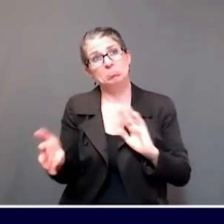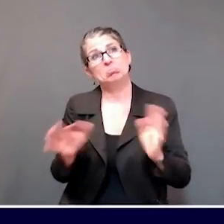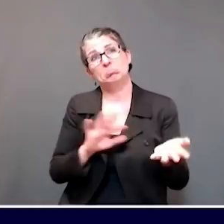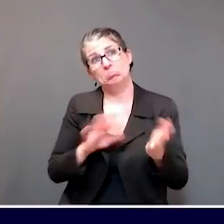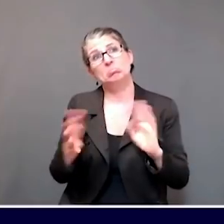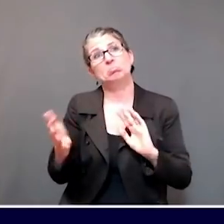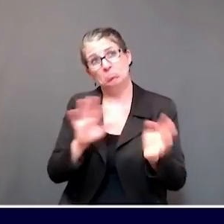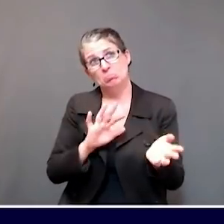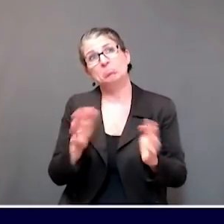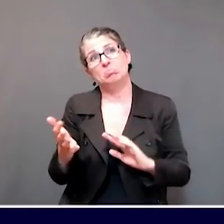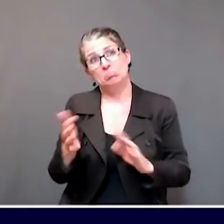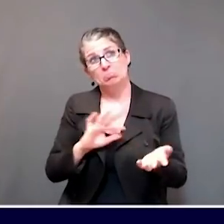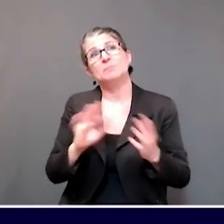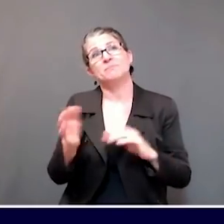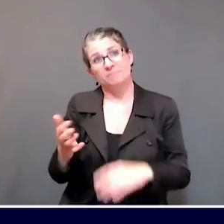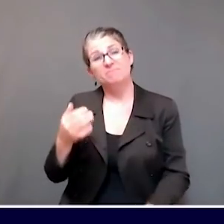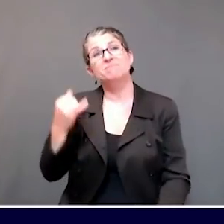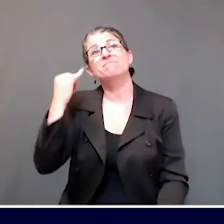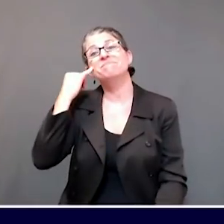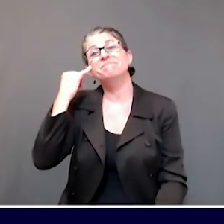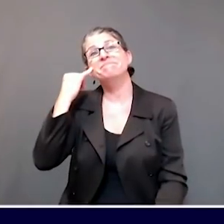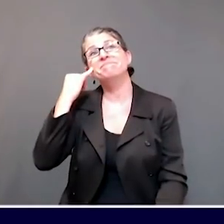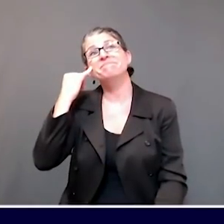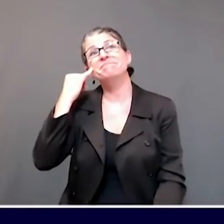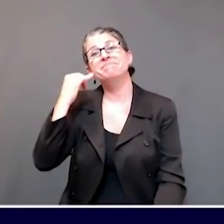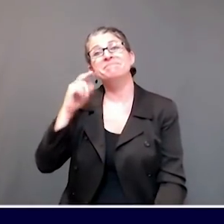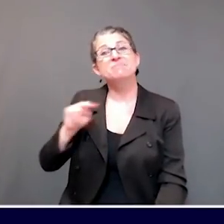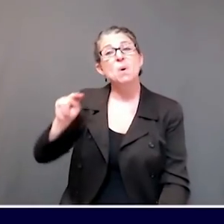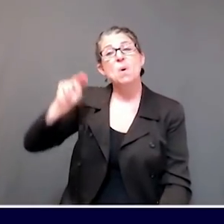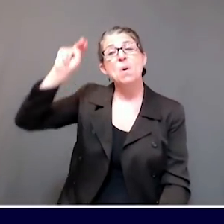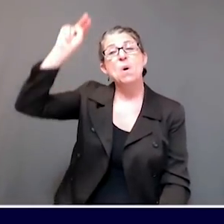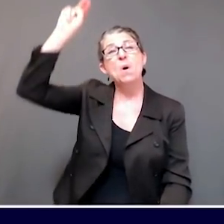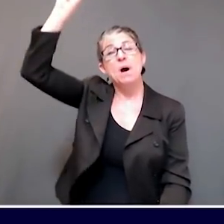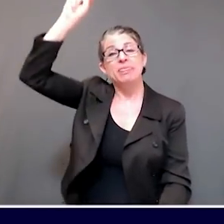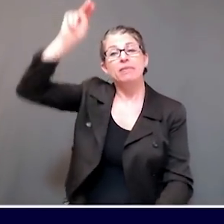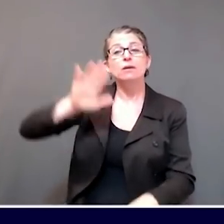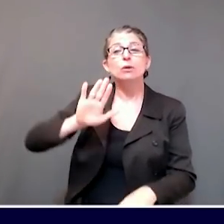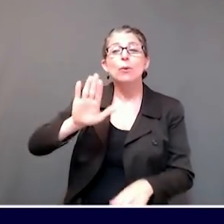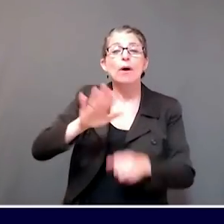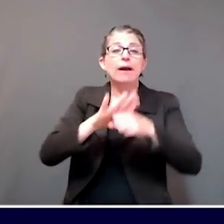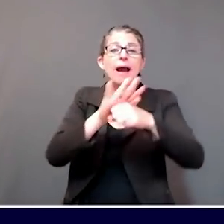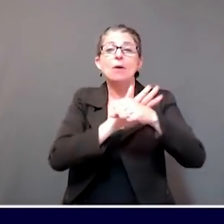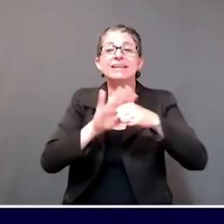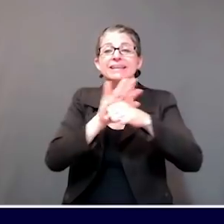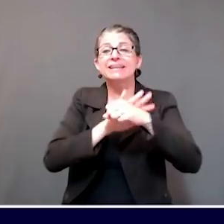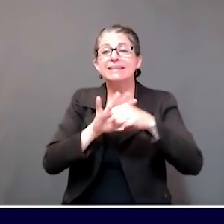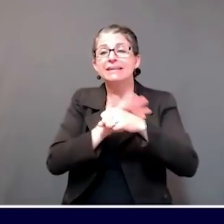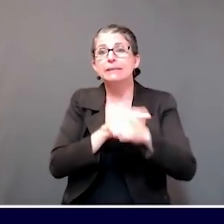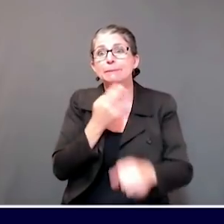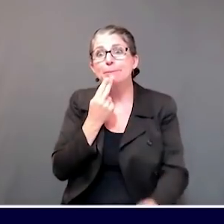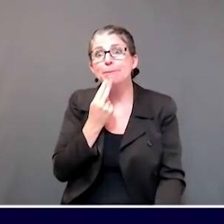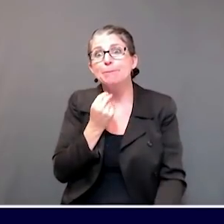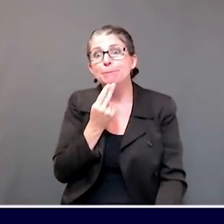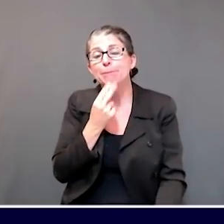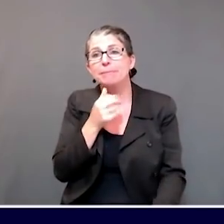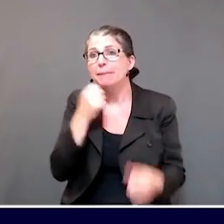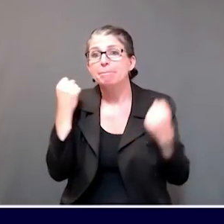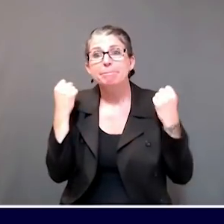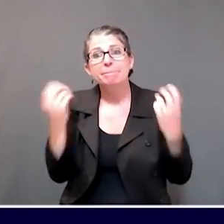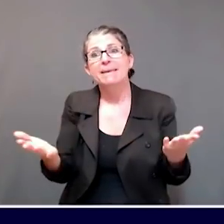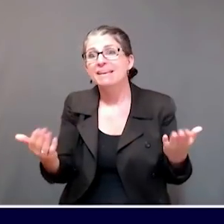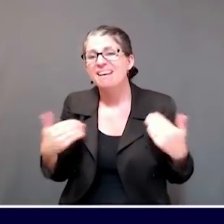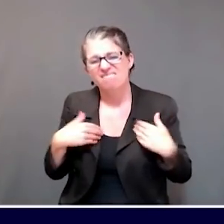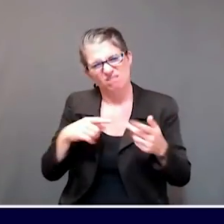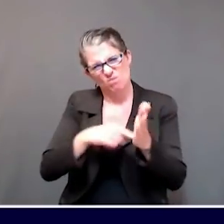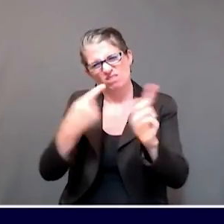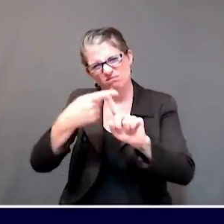every couple of weeks. Even some folks are even saying up to every month. So it really does vary. There is not a uniform answer.